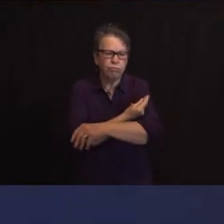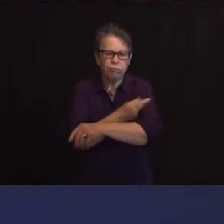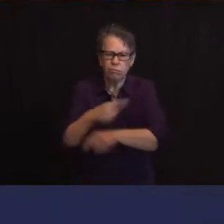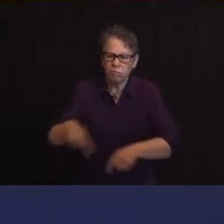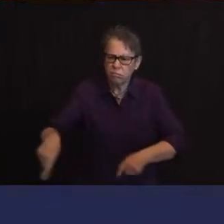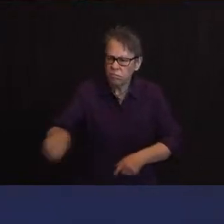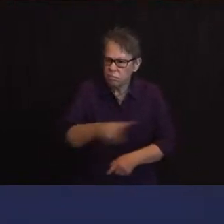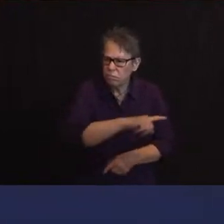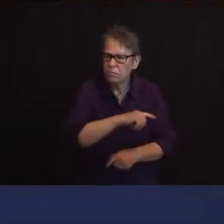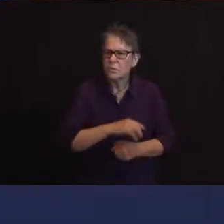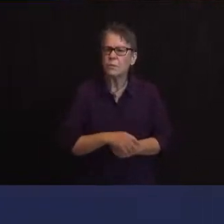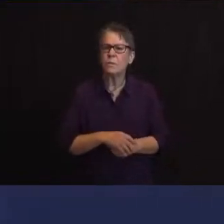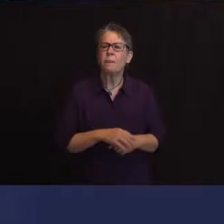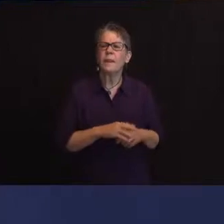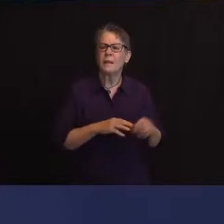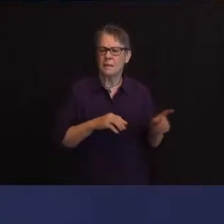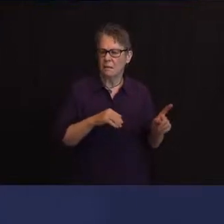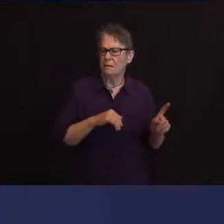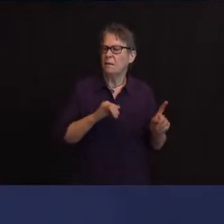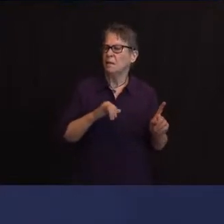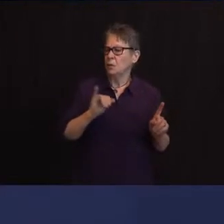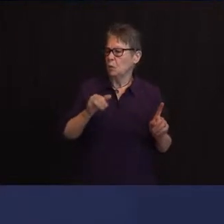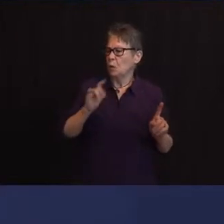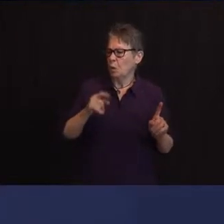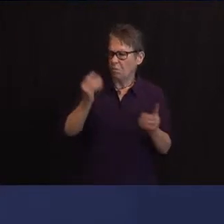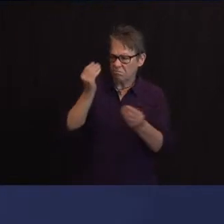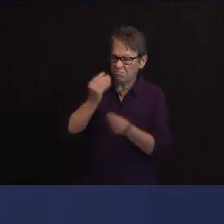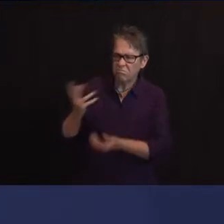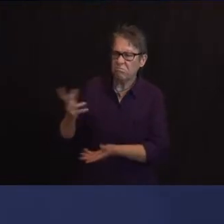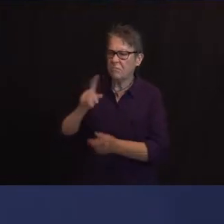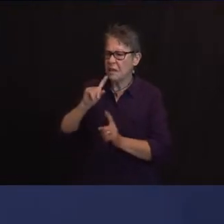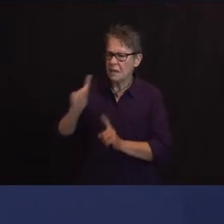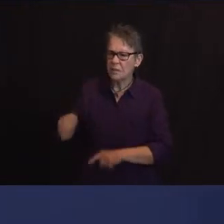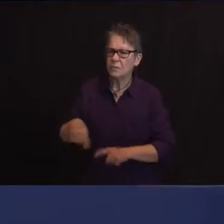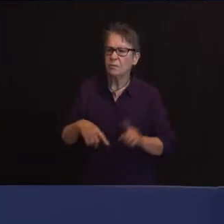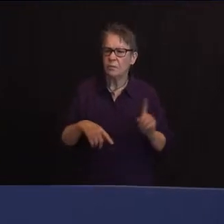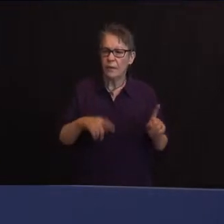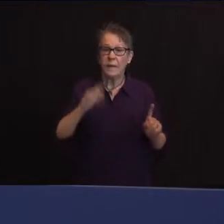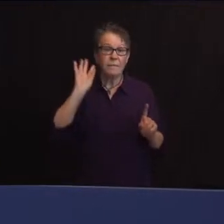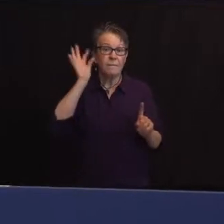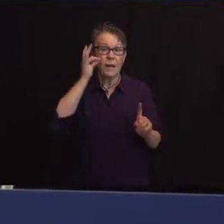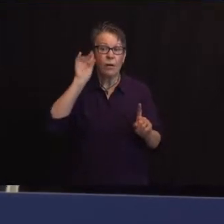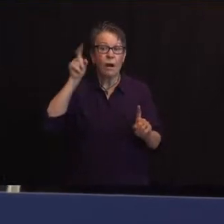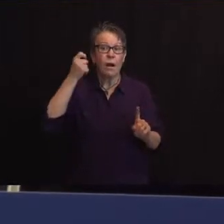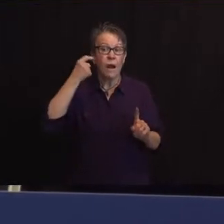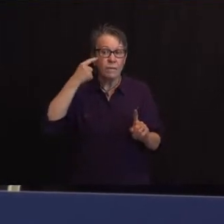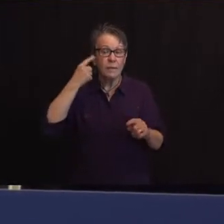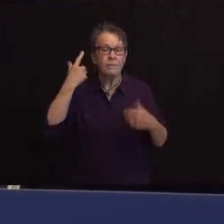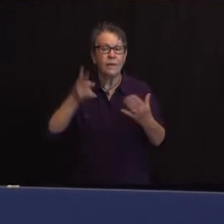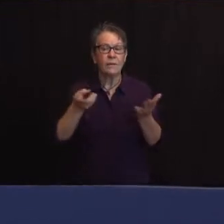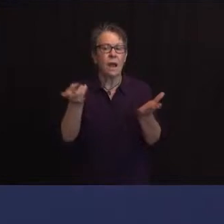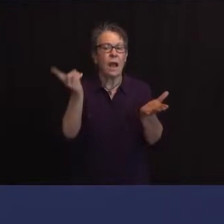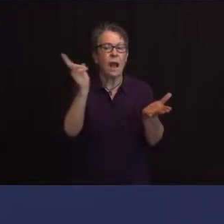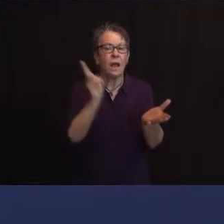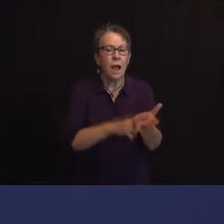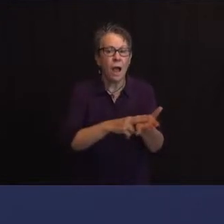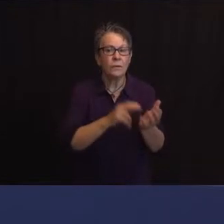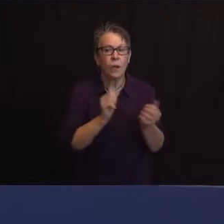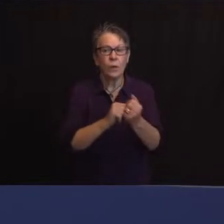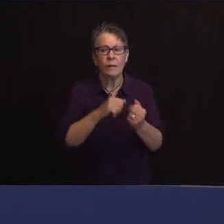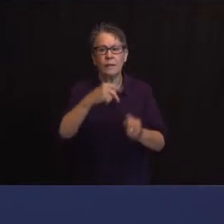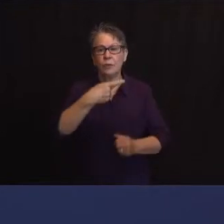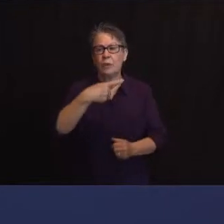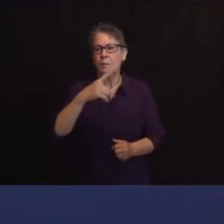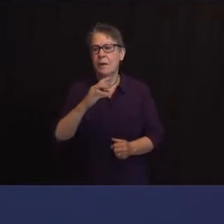has contracted with the GPOs, the group purchasing organizations that supply pharmaceuticals to the long-term